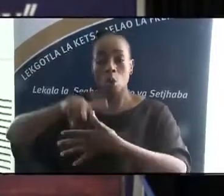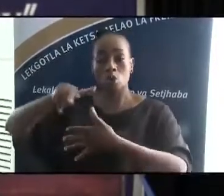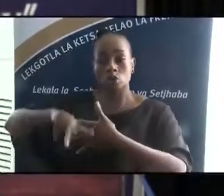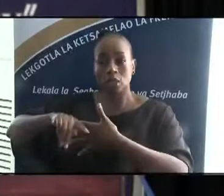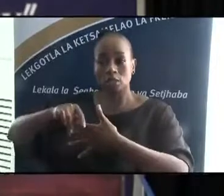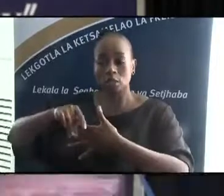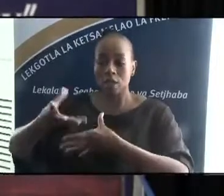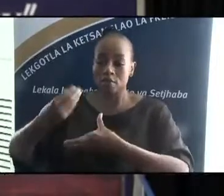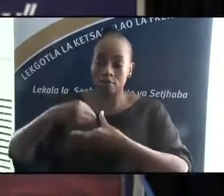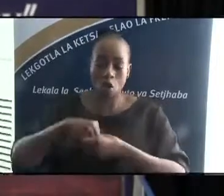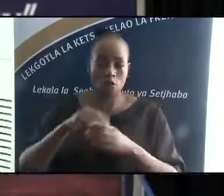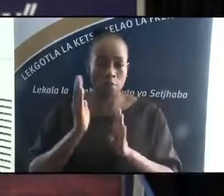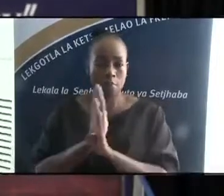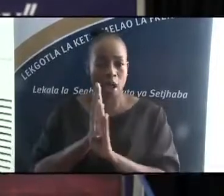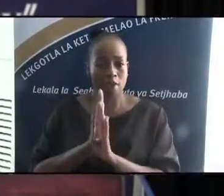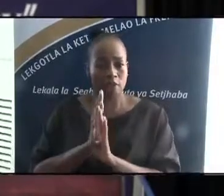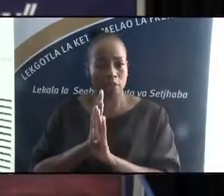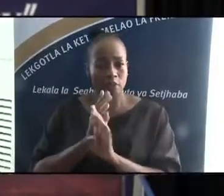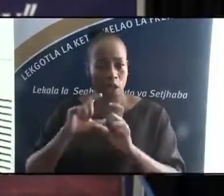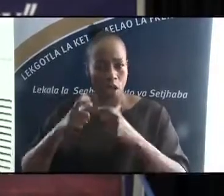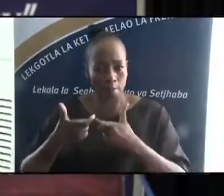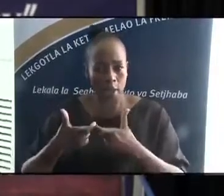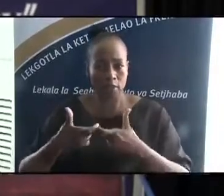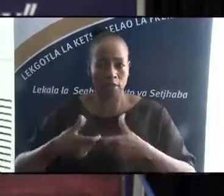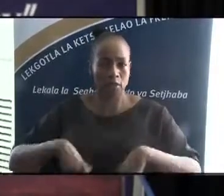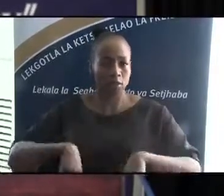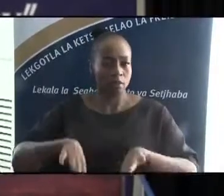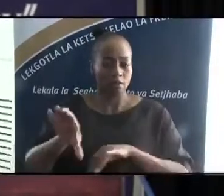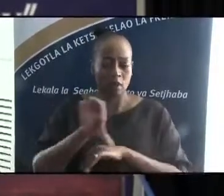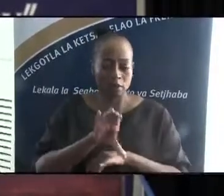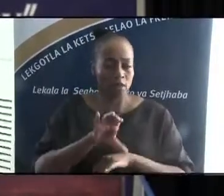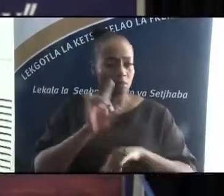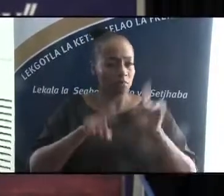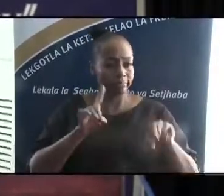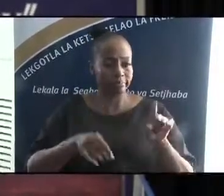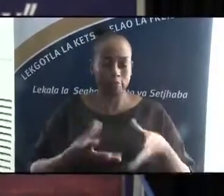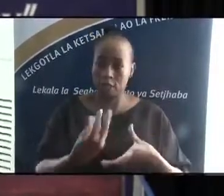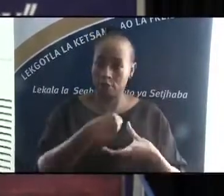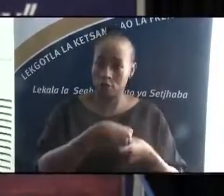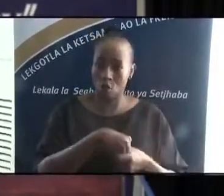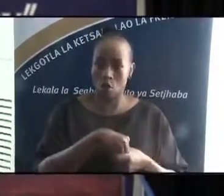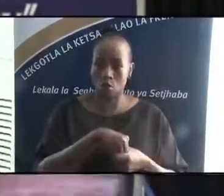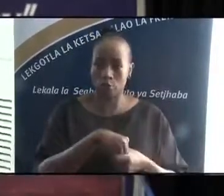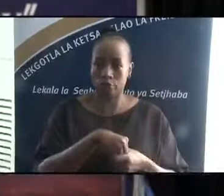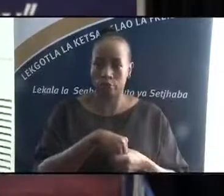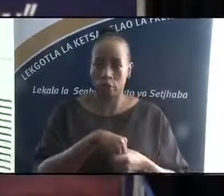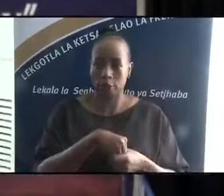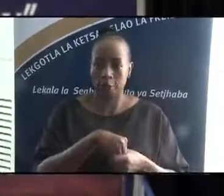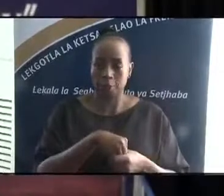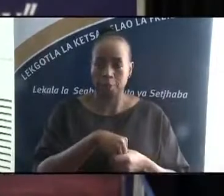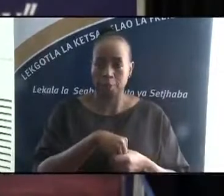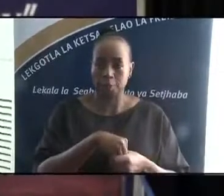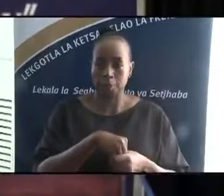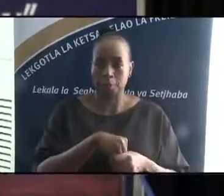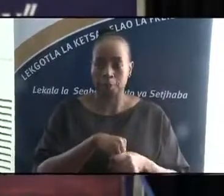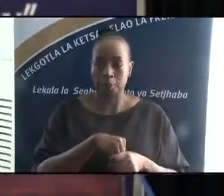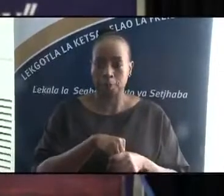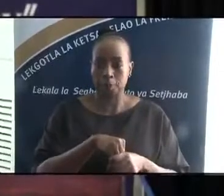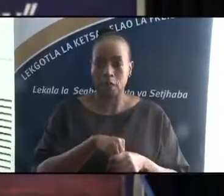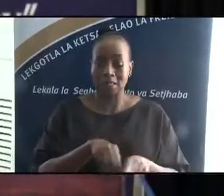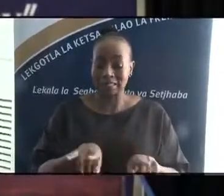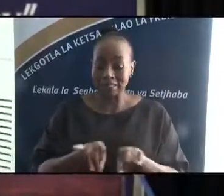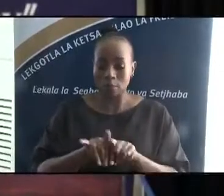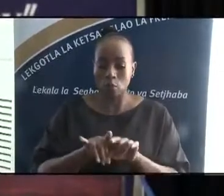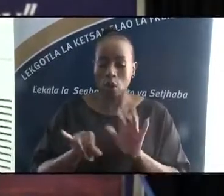involve the private sector, design, build, funding, and operate the required or